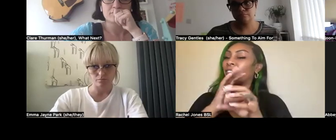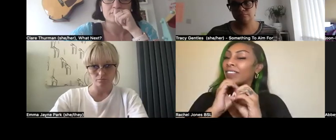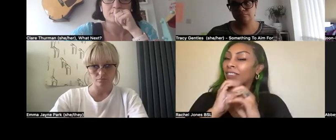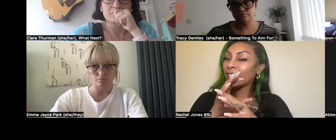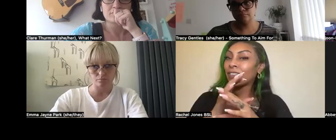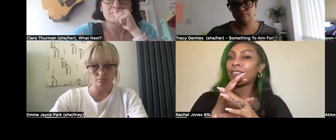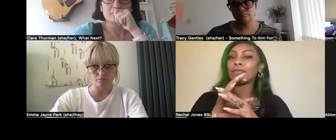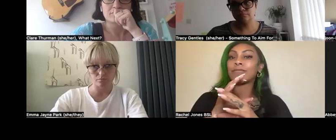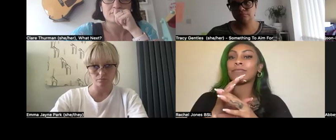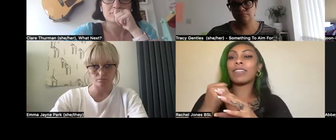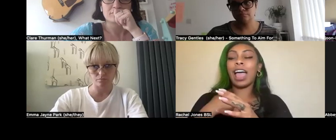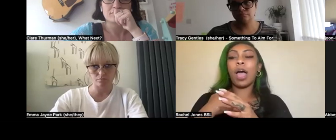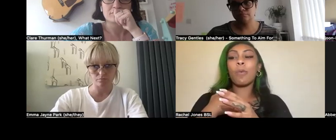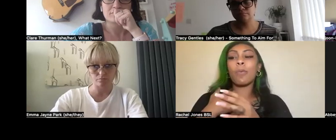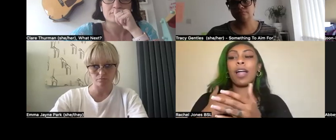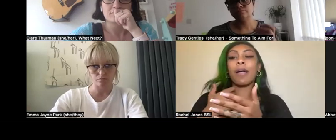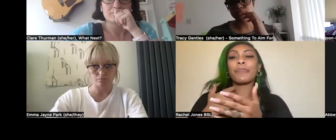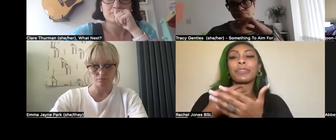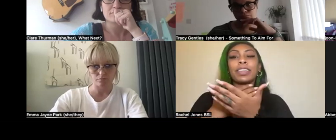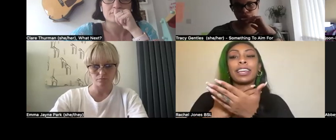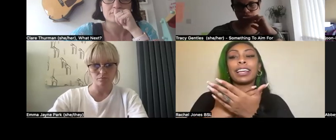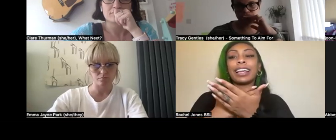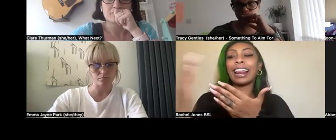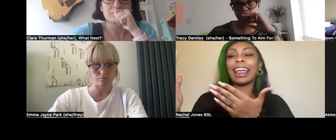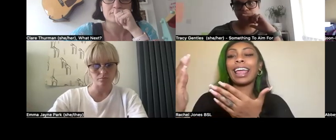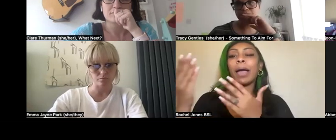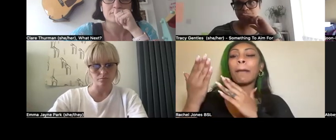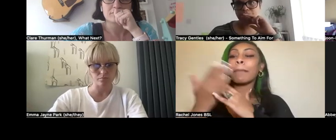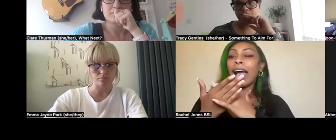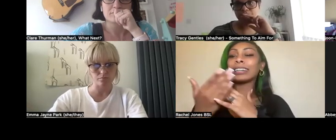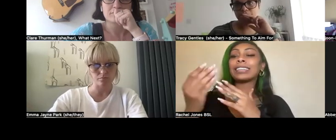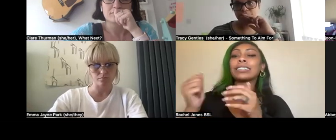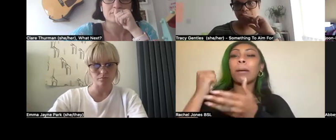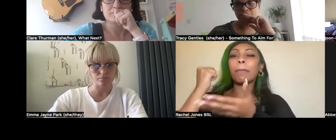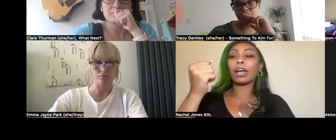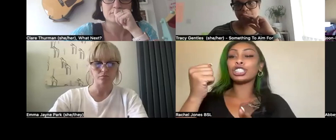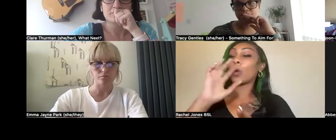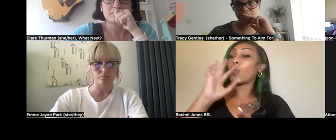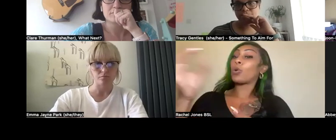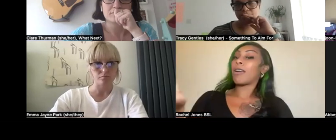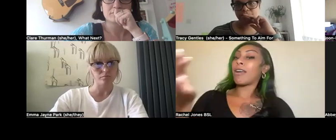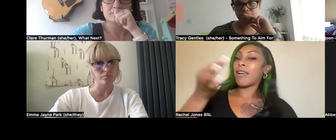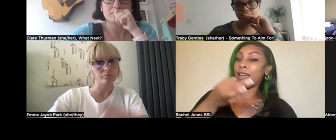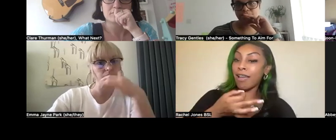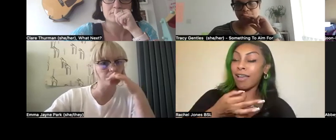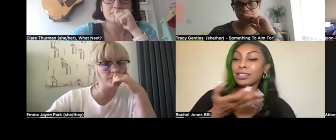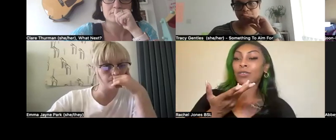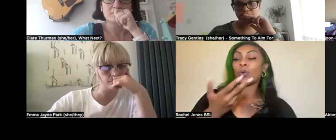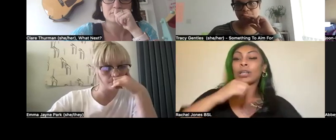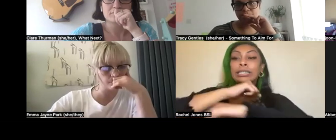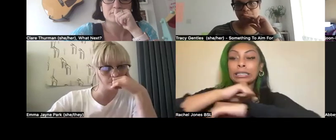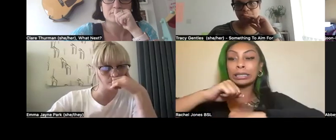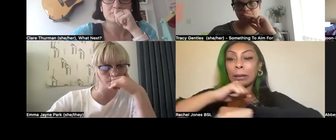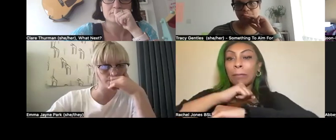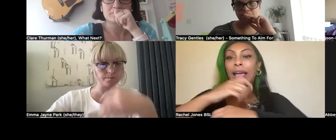care budget more clearly, and we'll make more transparent what people can ask for in terms of space,